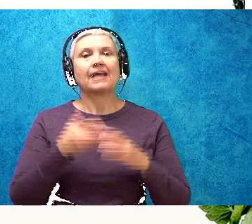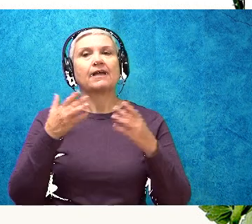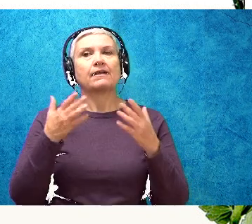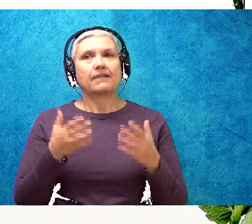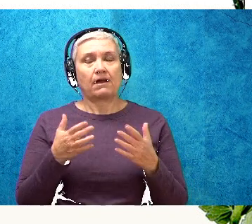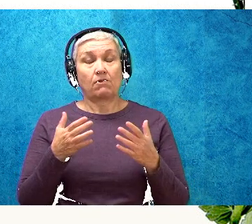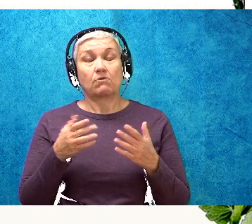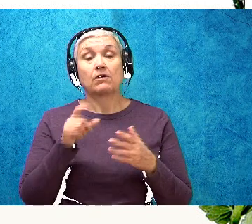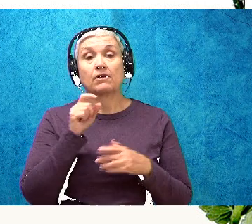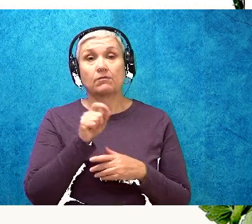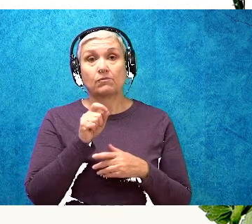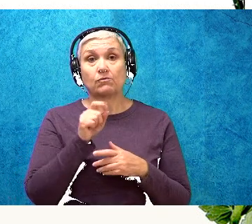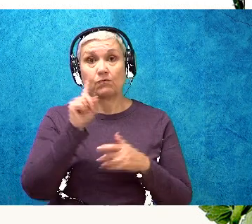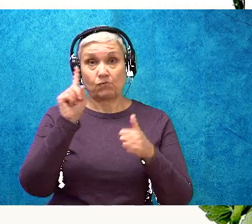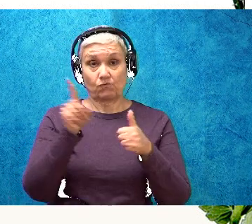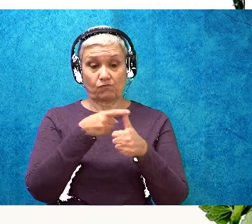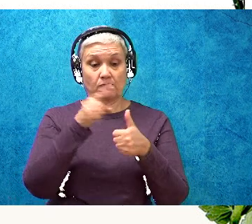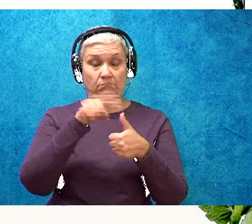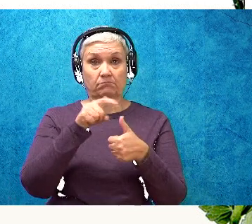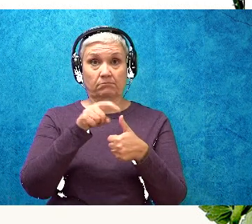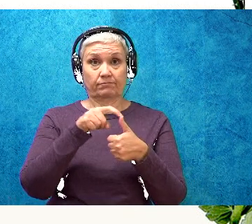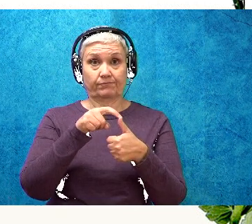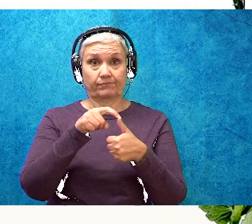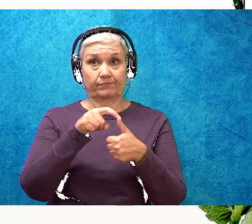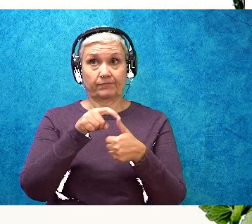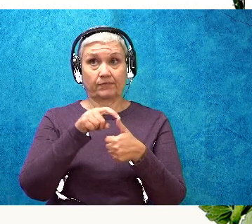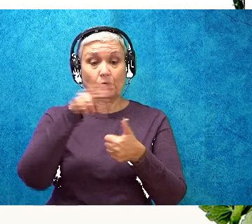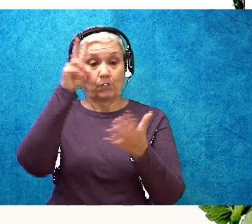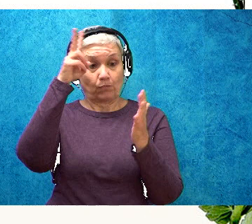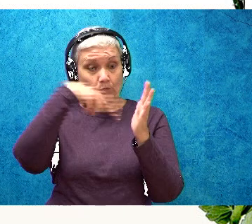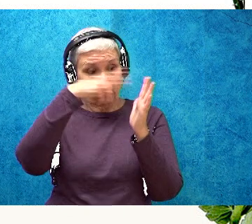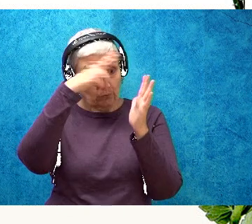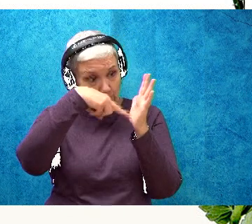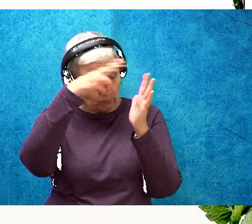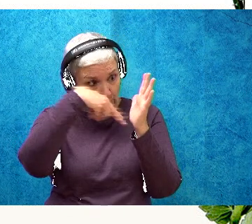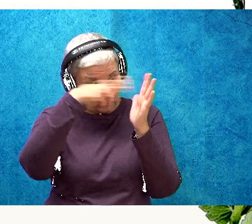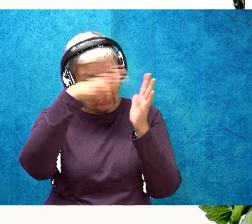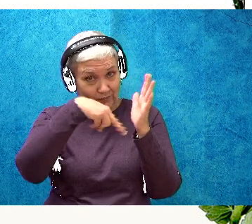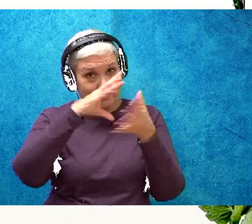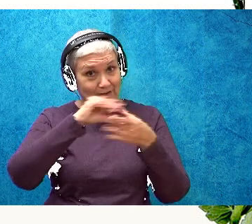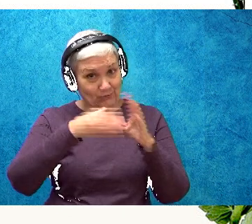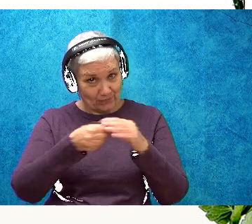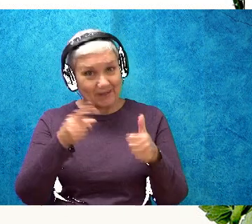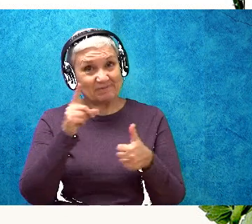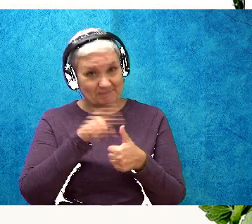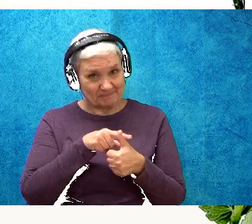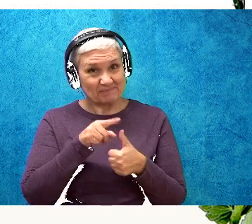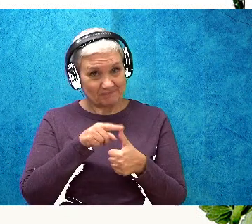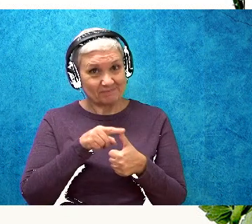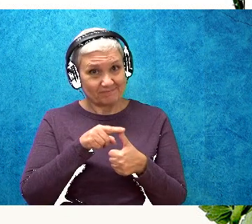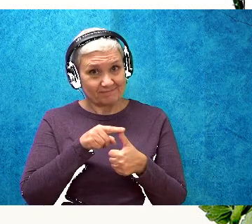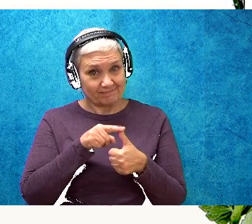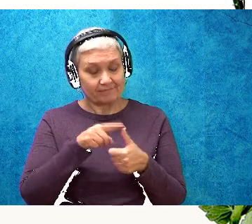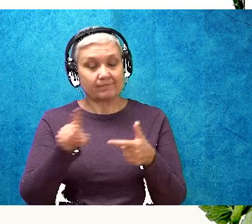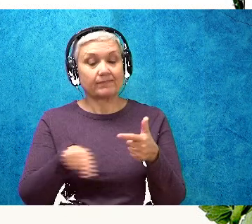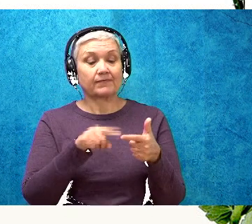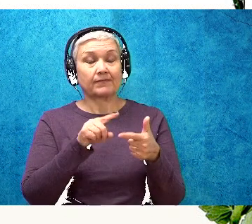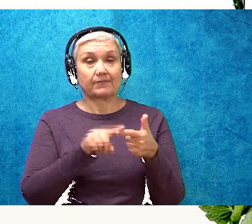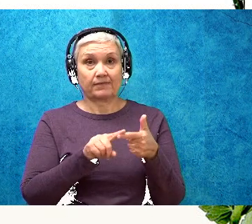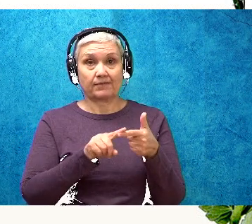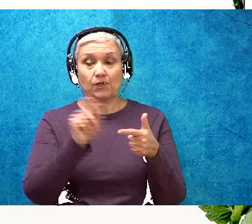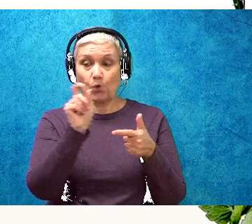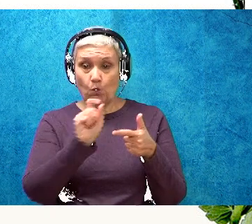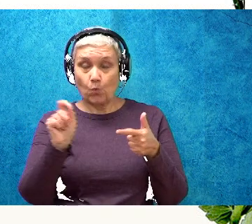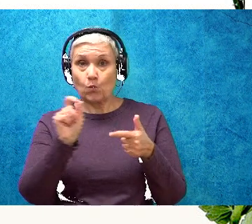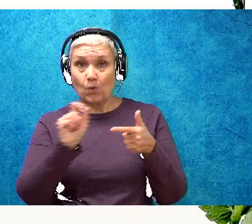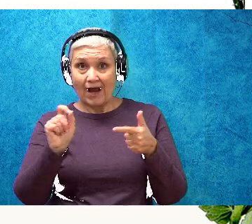first time. Here, the first one is, you gotta read the story, guys. Write the possible topics for the